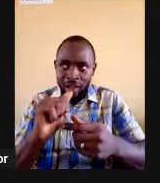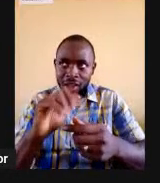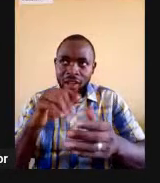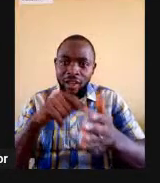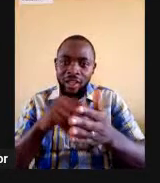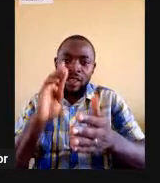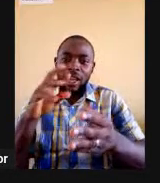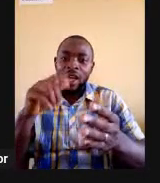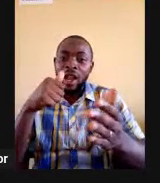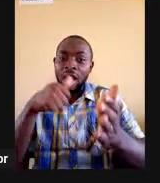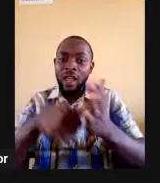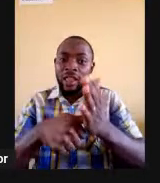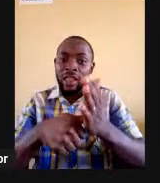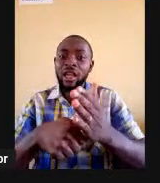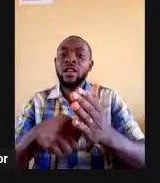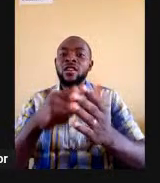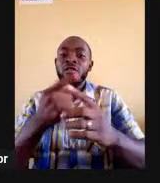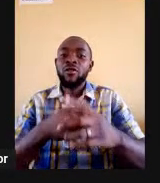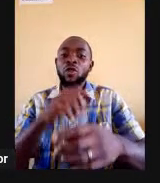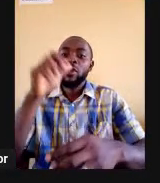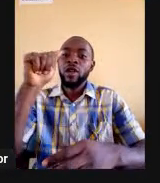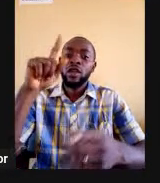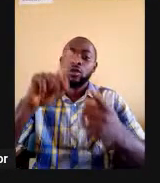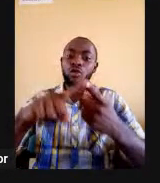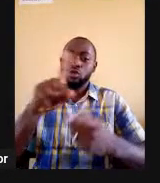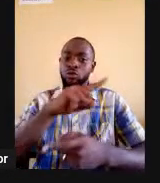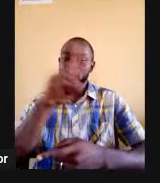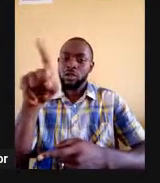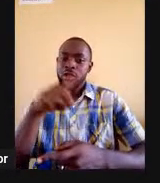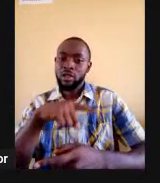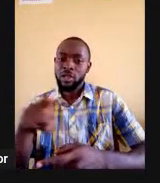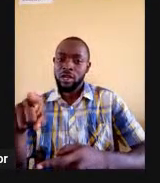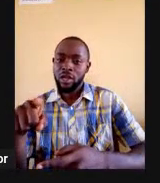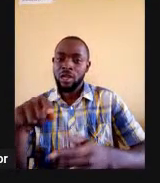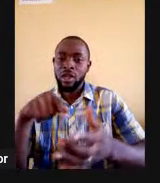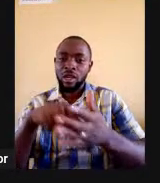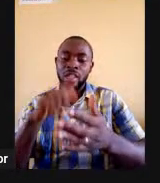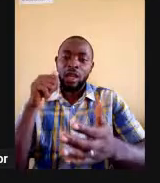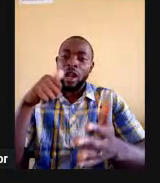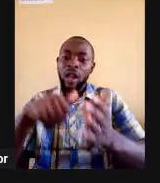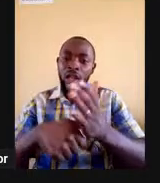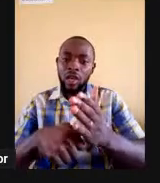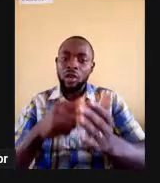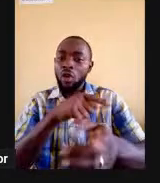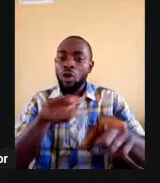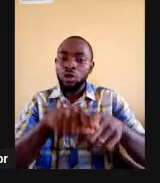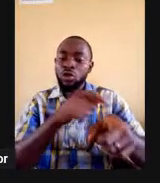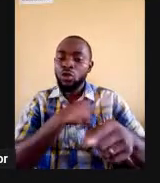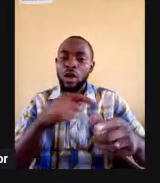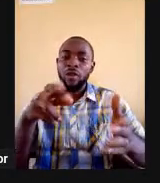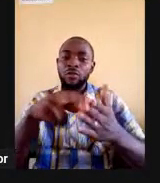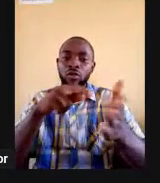to Z. That's letters converting into binary. Also, we have rules to